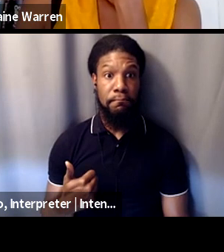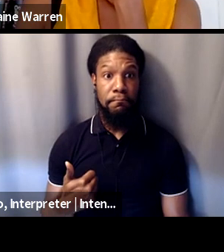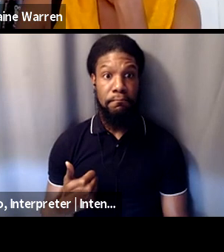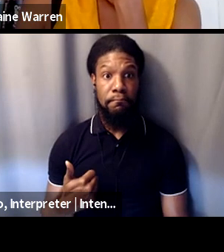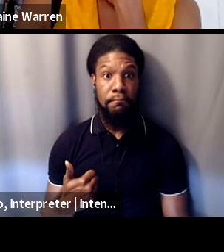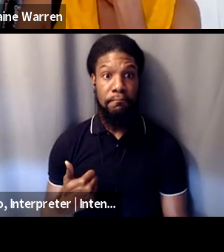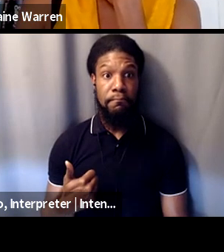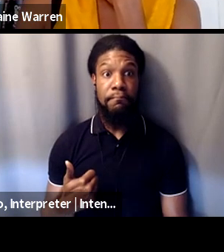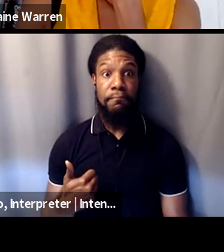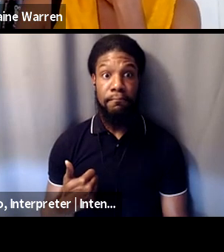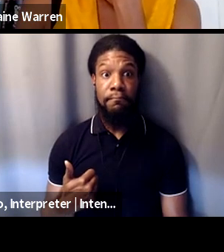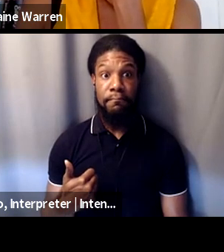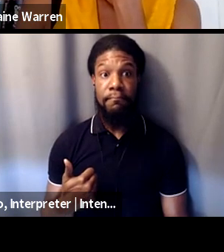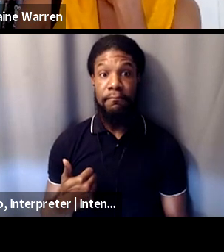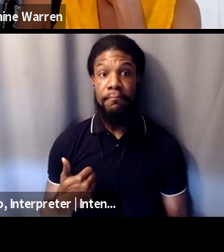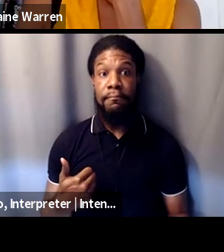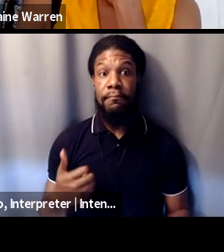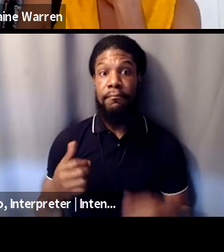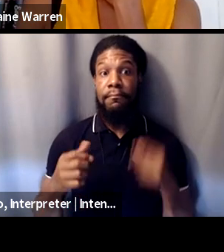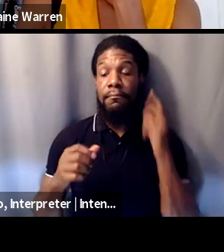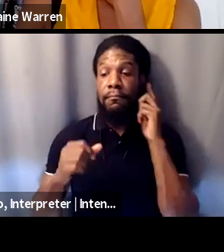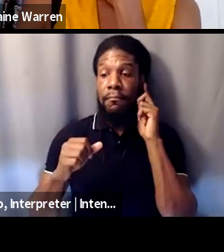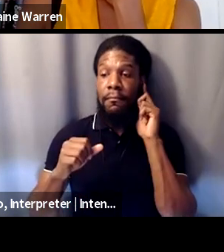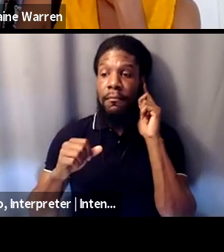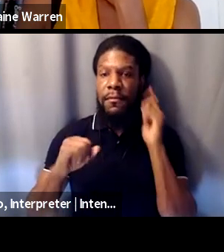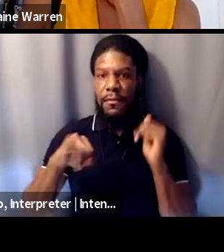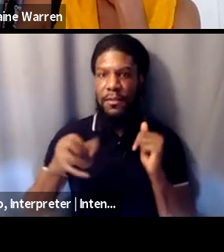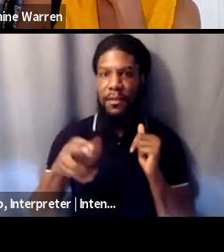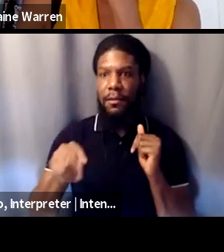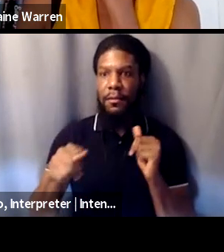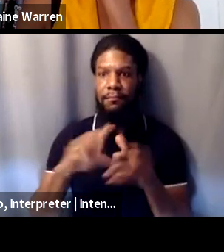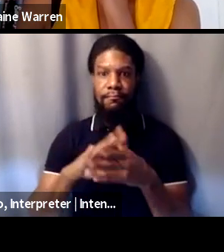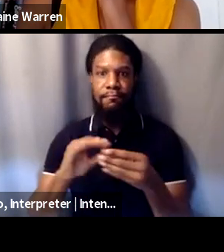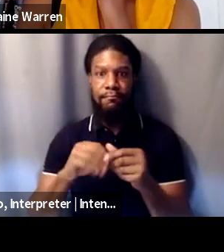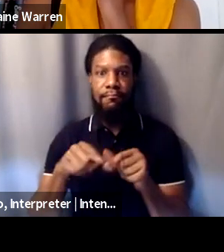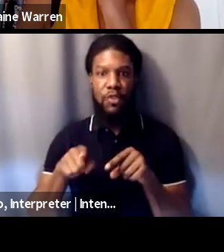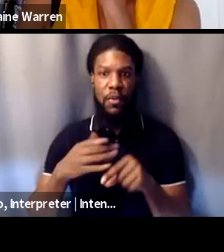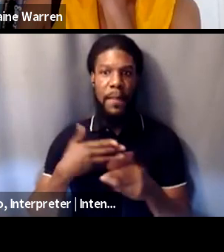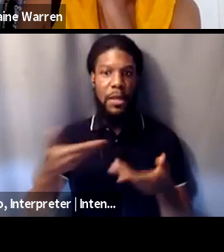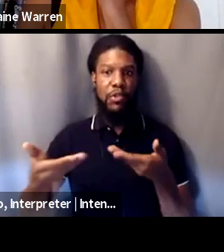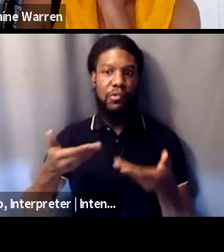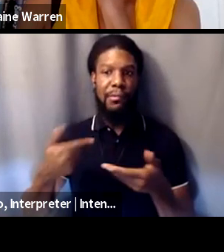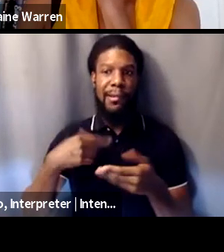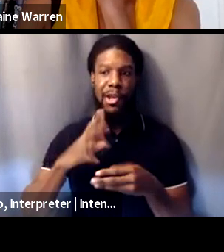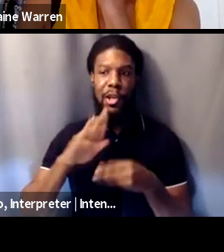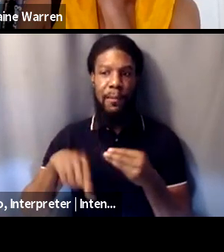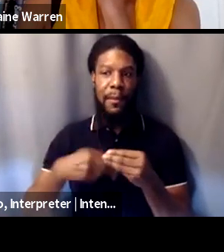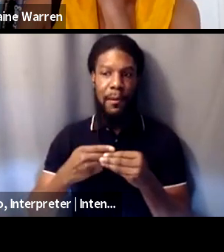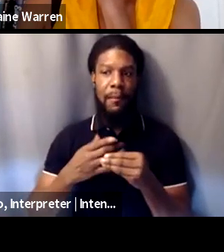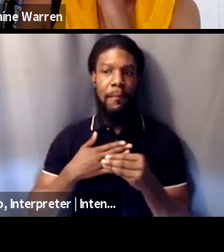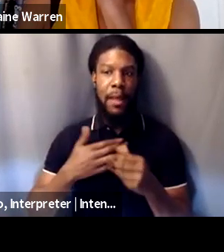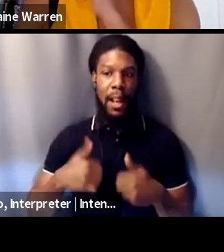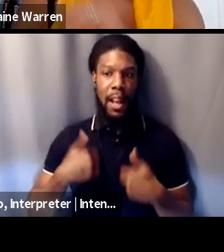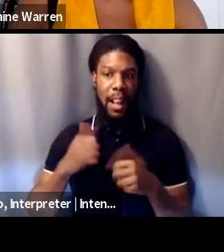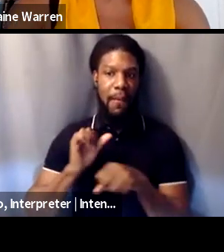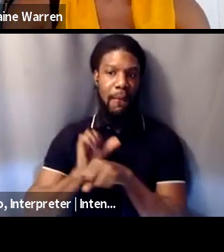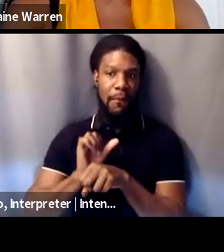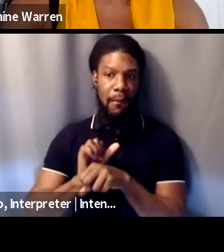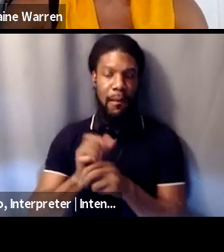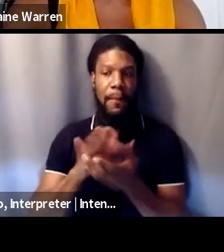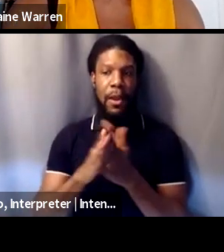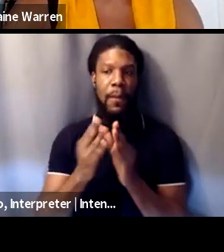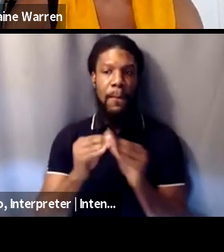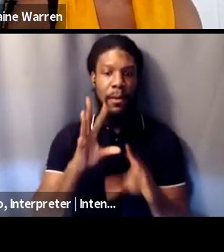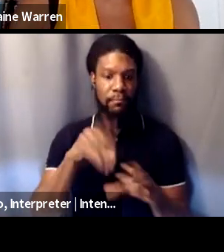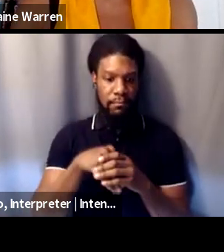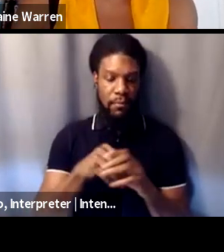Yeah, I mentioned in the introduction that part of the work that I, my life work is also like becoming more engaged with agriculture